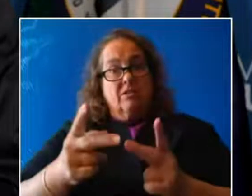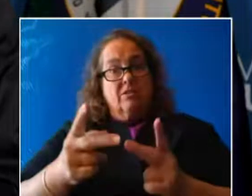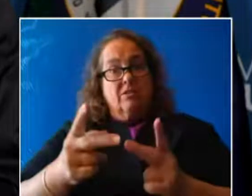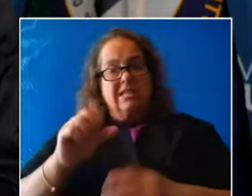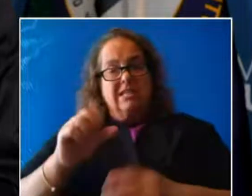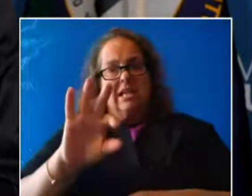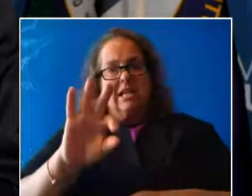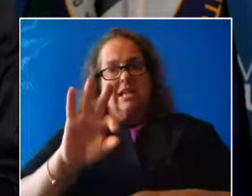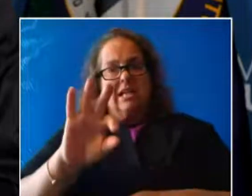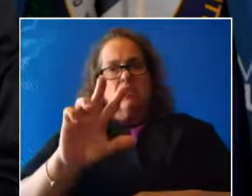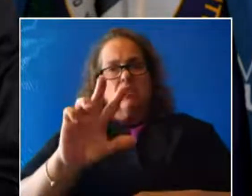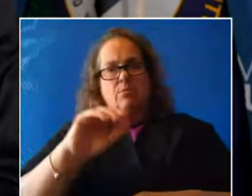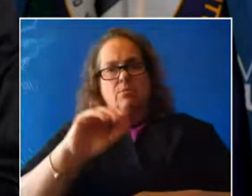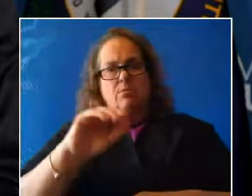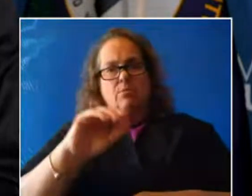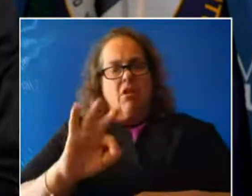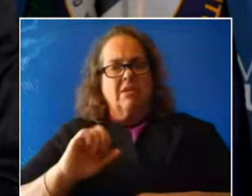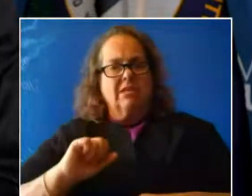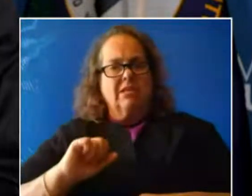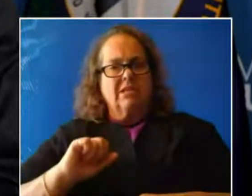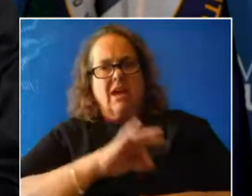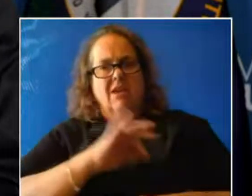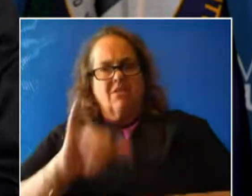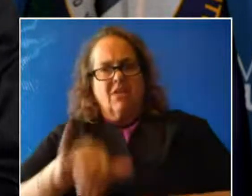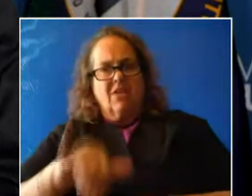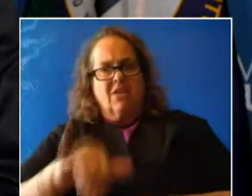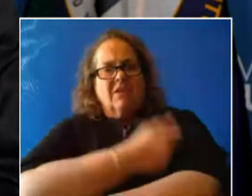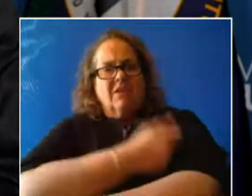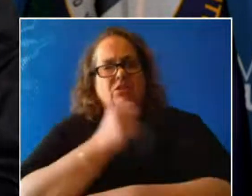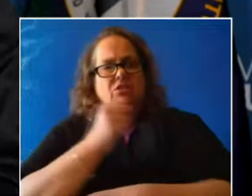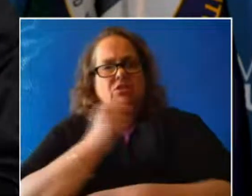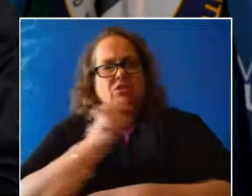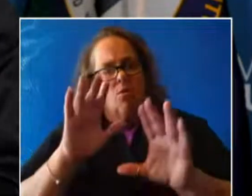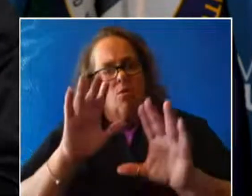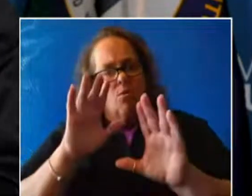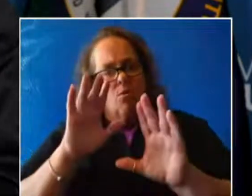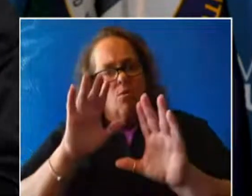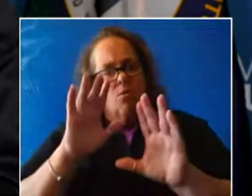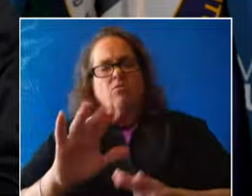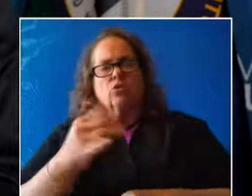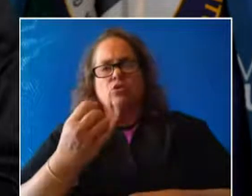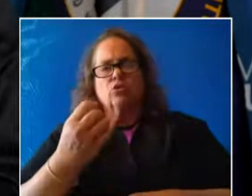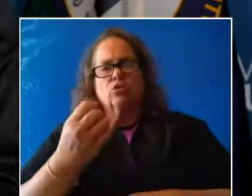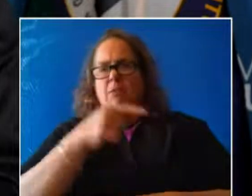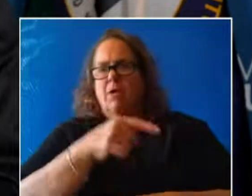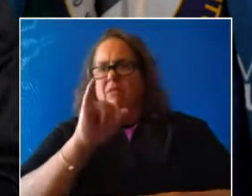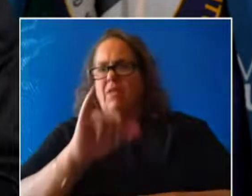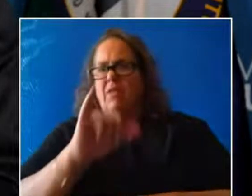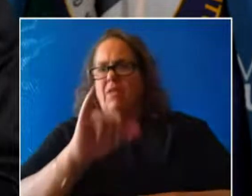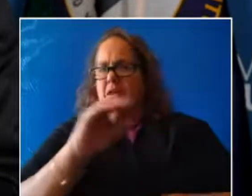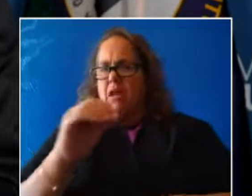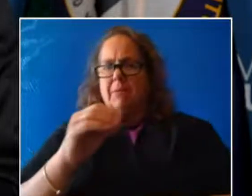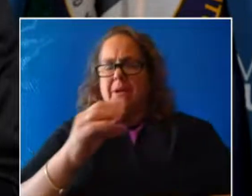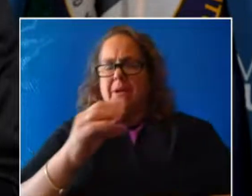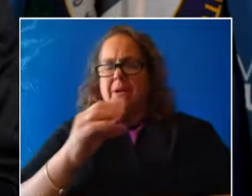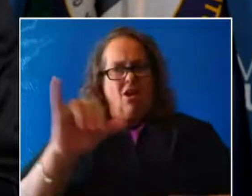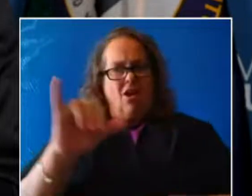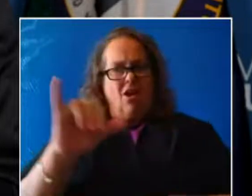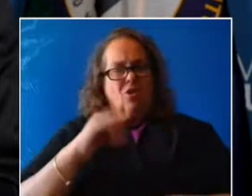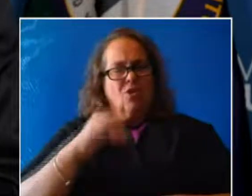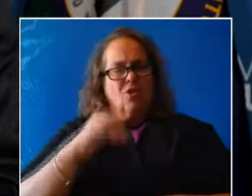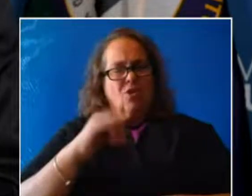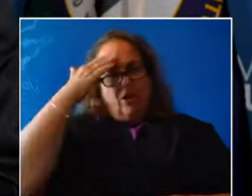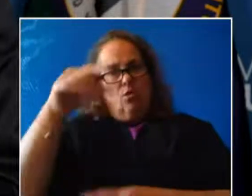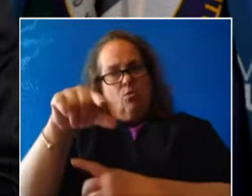is vaccinated. So a wonderful job done by that company, also headquartered in Kentucky, to protect